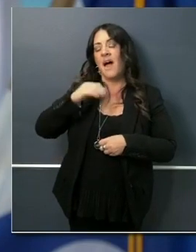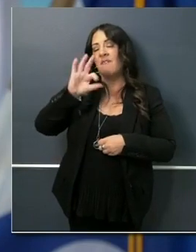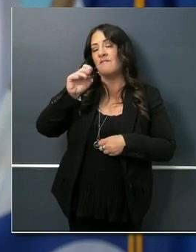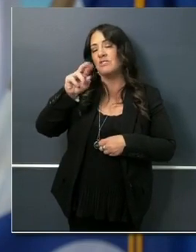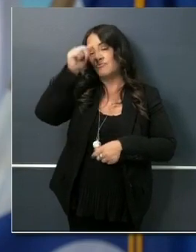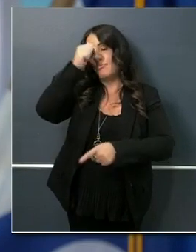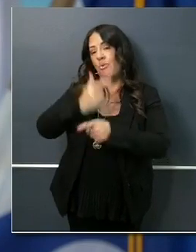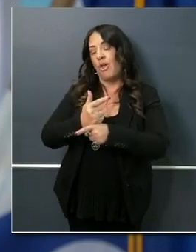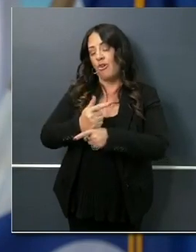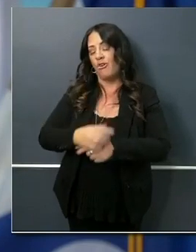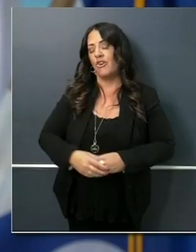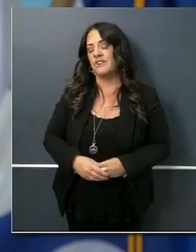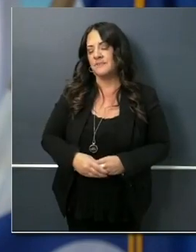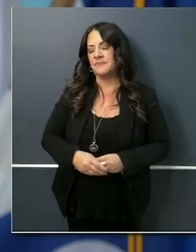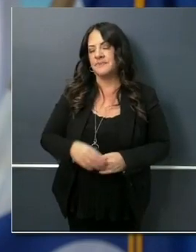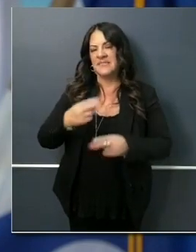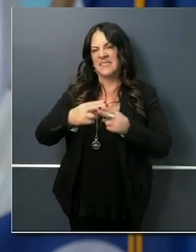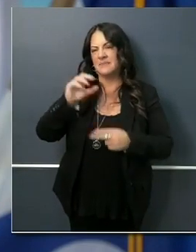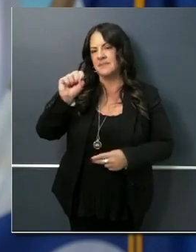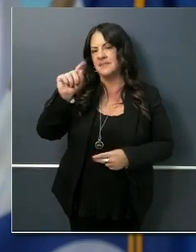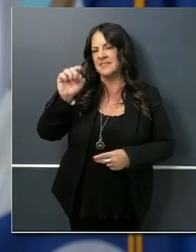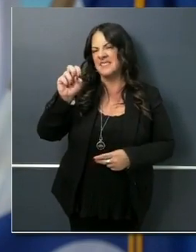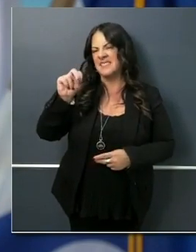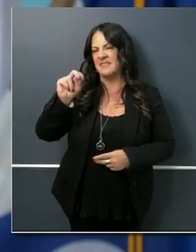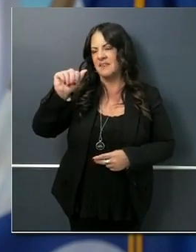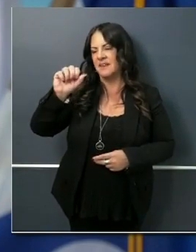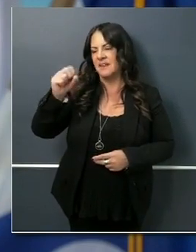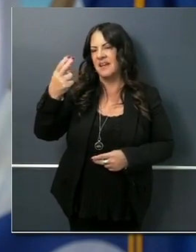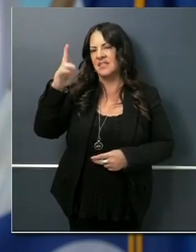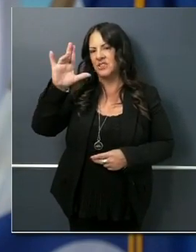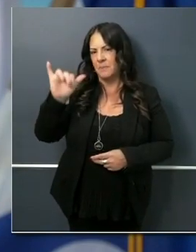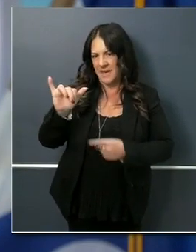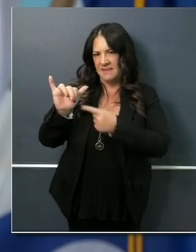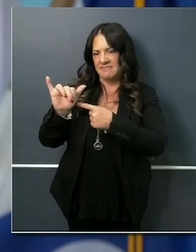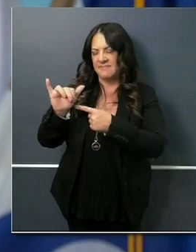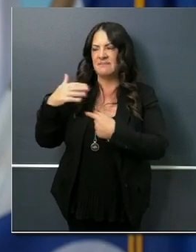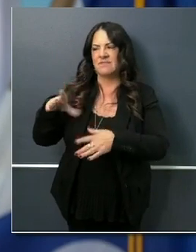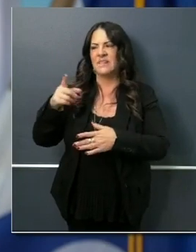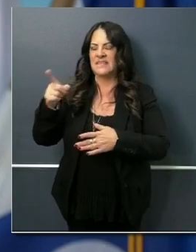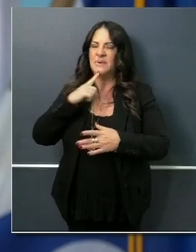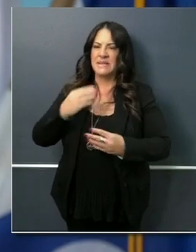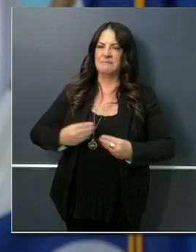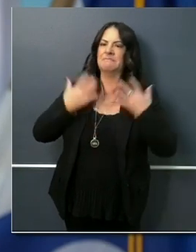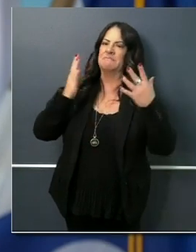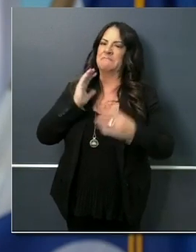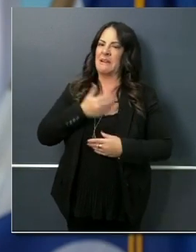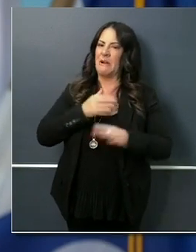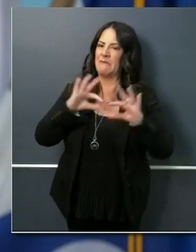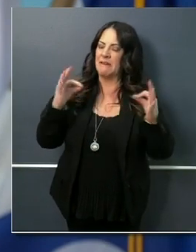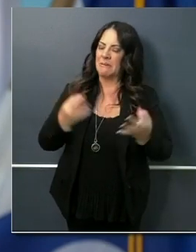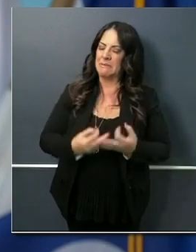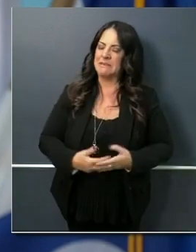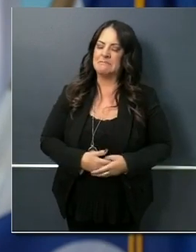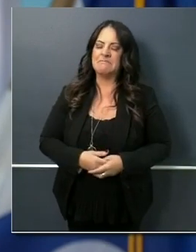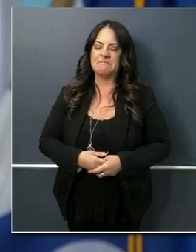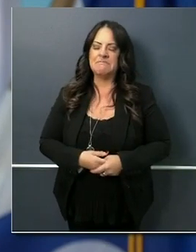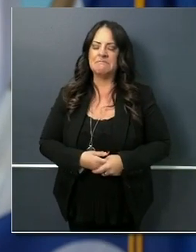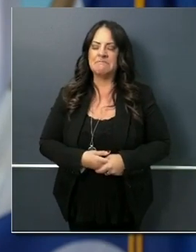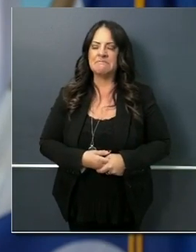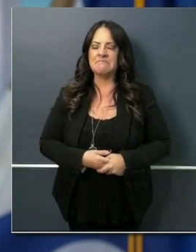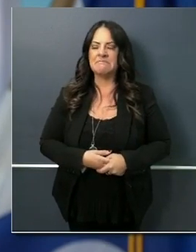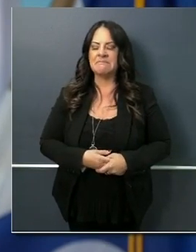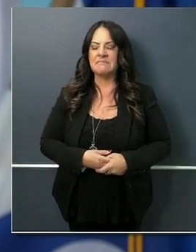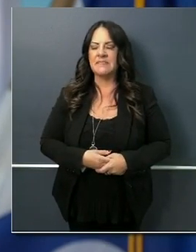particularly Stephen Ashby, who really enlivened our family and really, I think, brought home